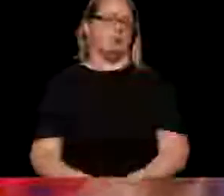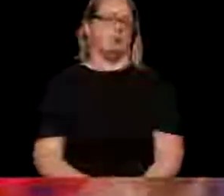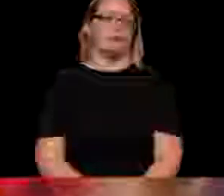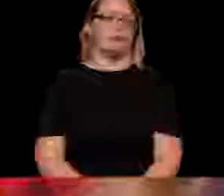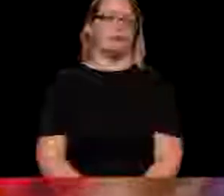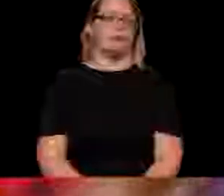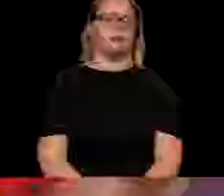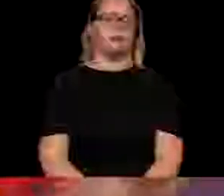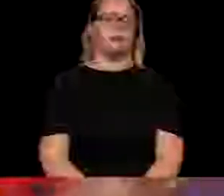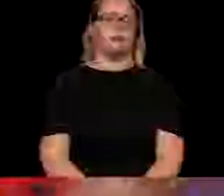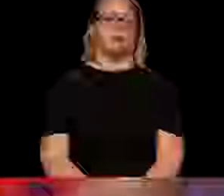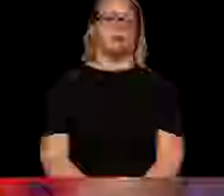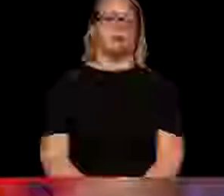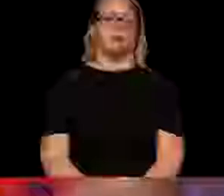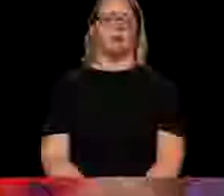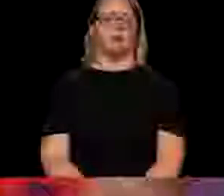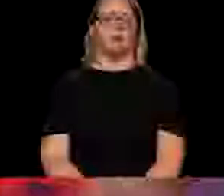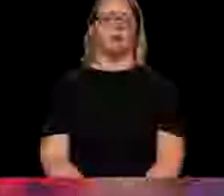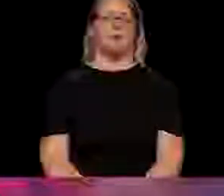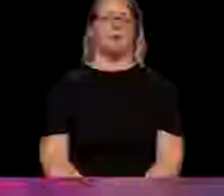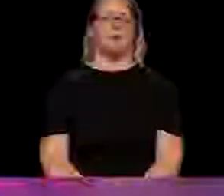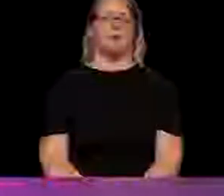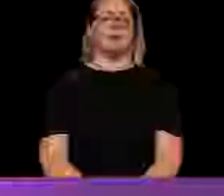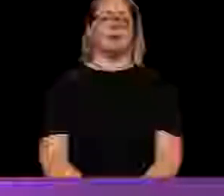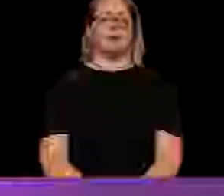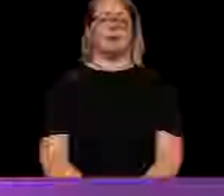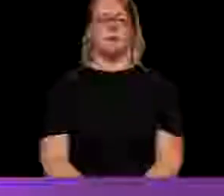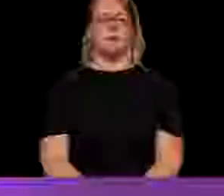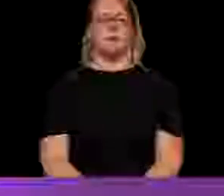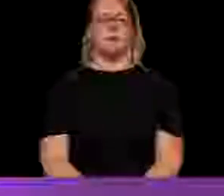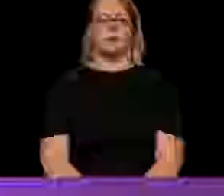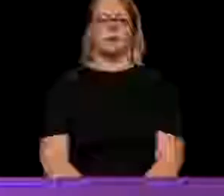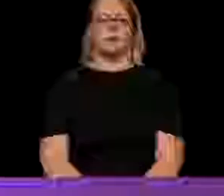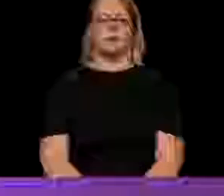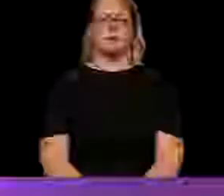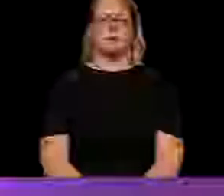left on the canvas, no white spots. You want to make sure everything gets covered.